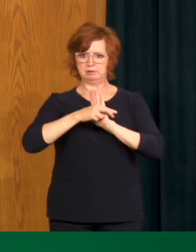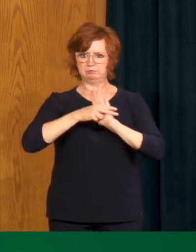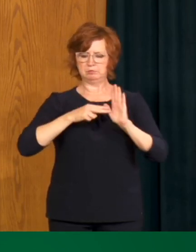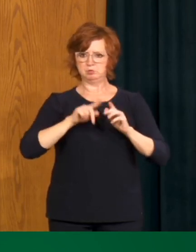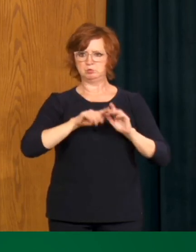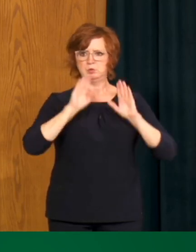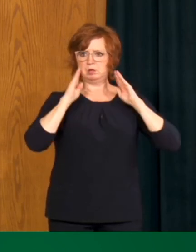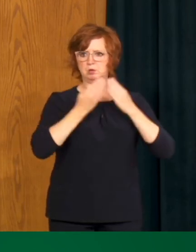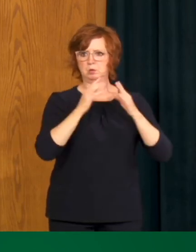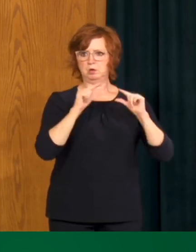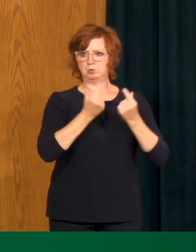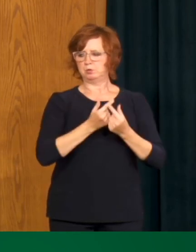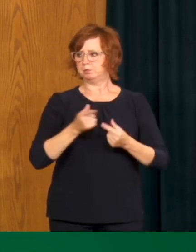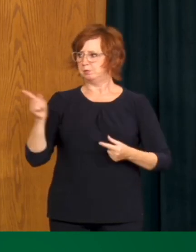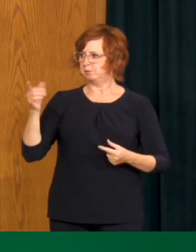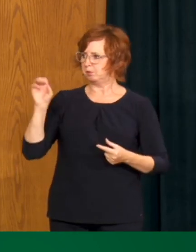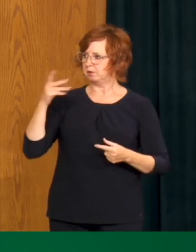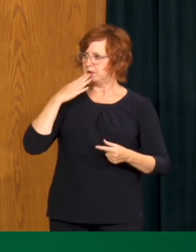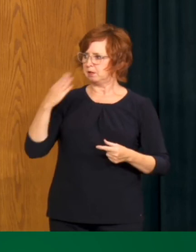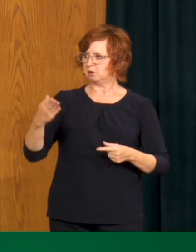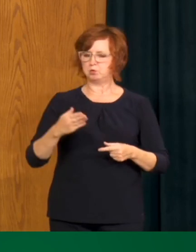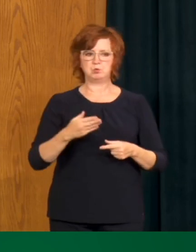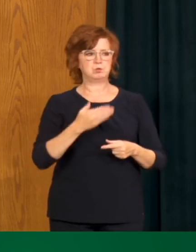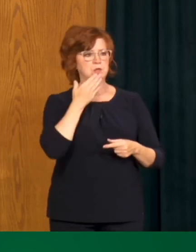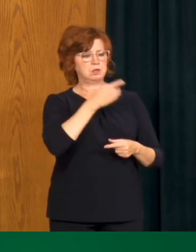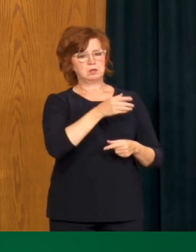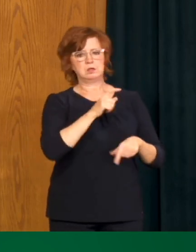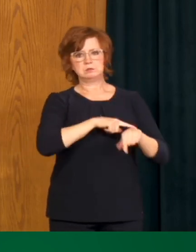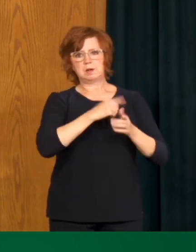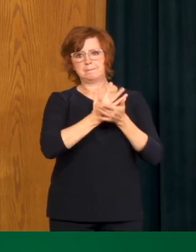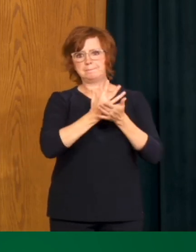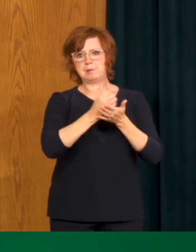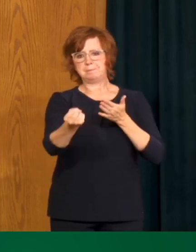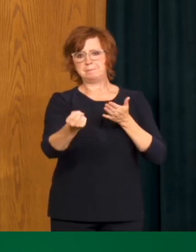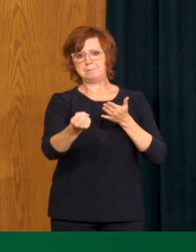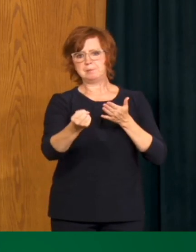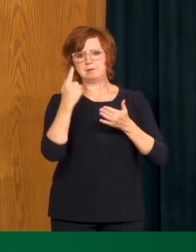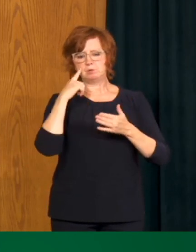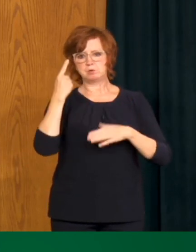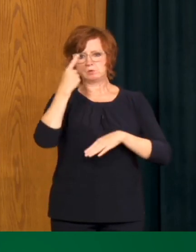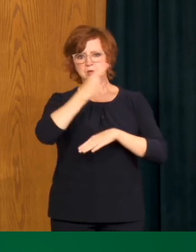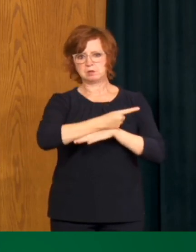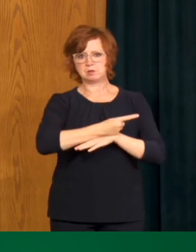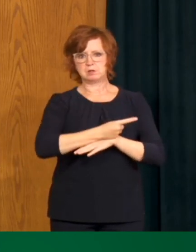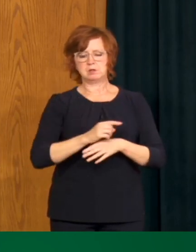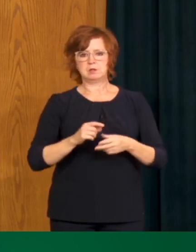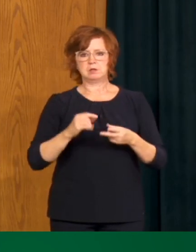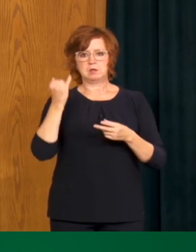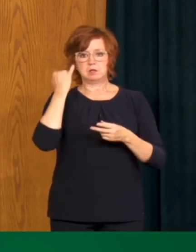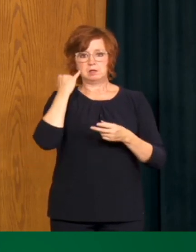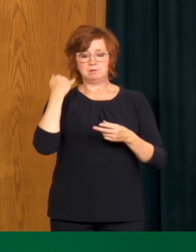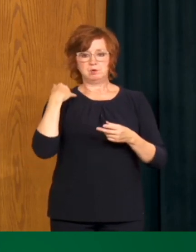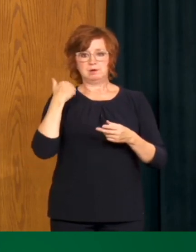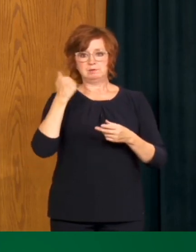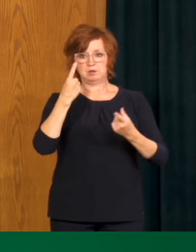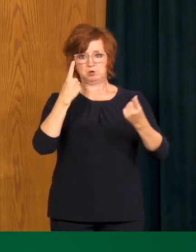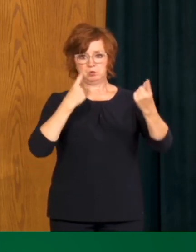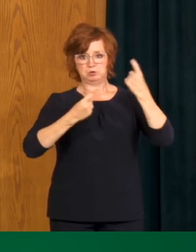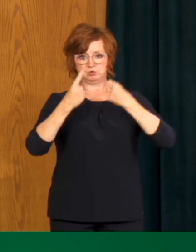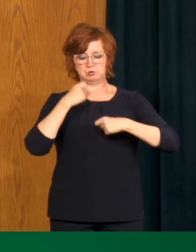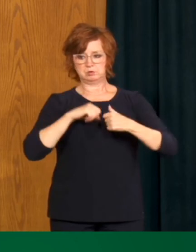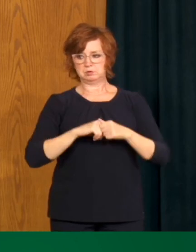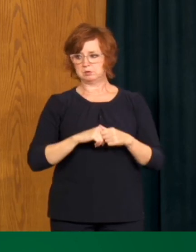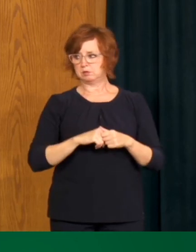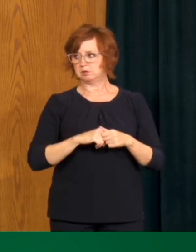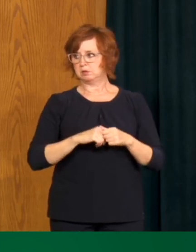Good. Okay, thanks everyone. That concludes our conference for the day. As always, if you have any further follow-up